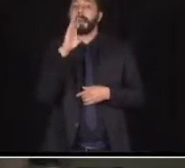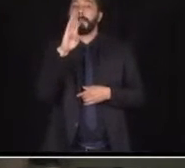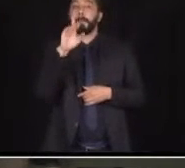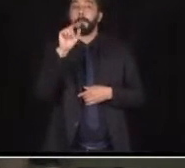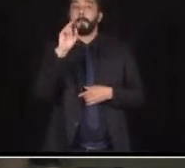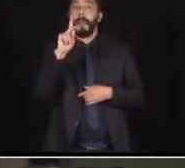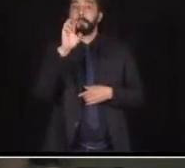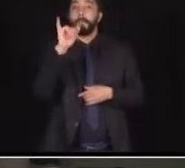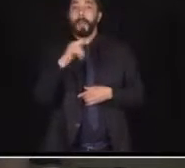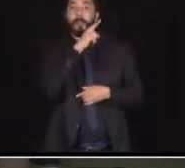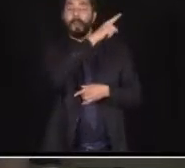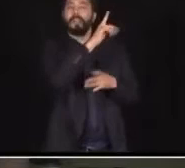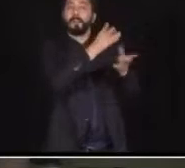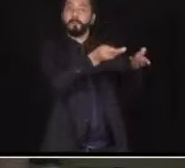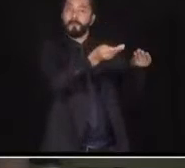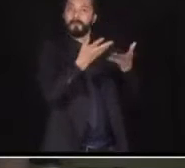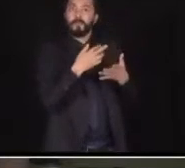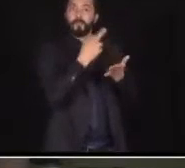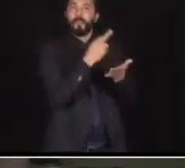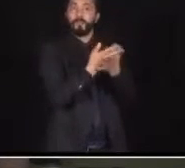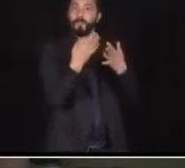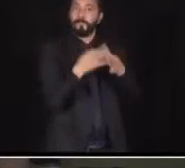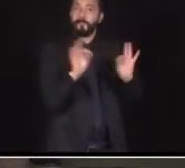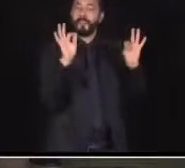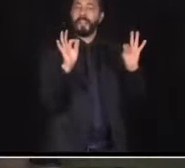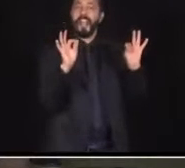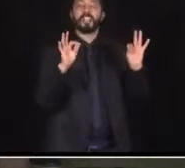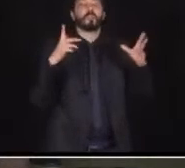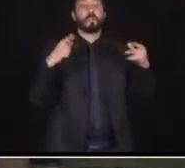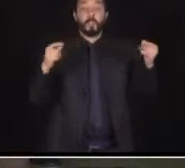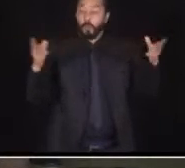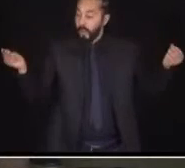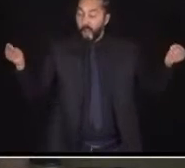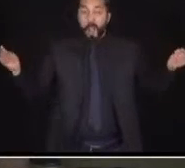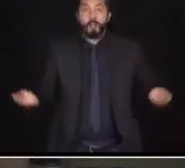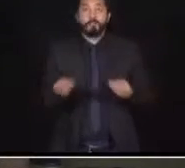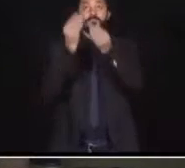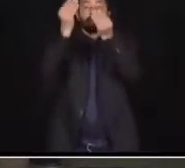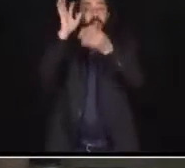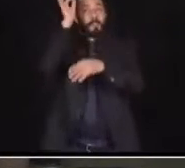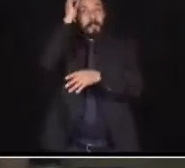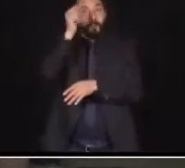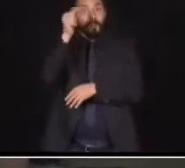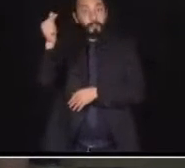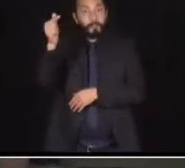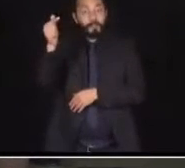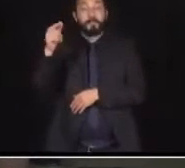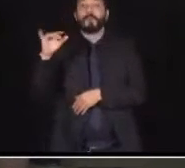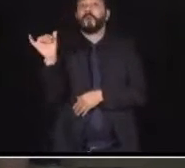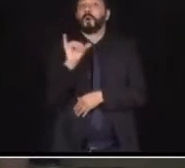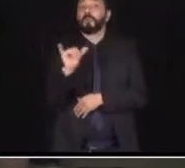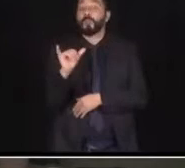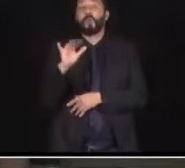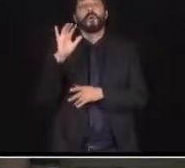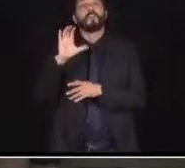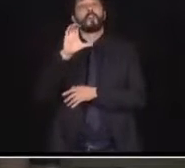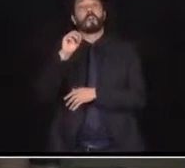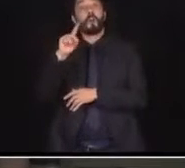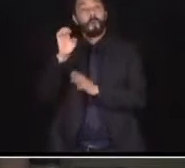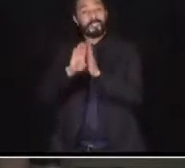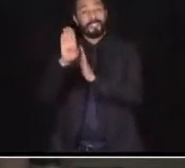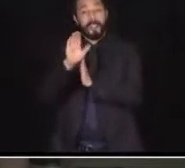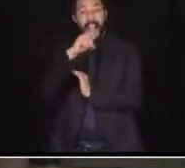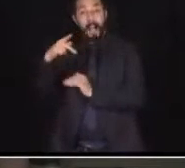that over to the federal government. And by the way, we got some of the code from Alberta. So a real partnership provincially,